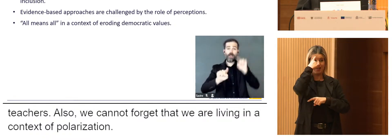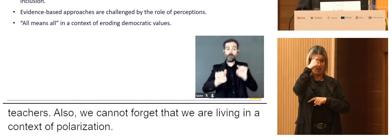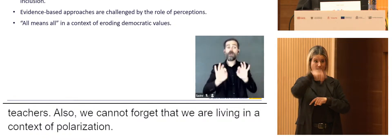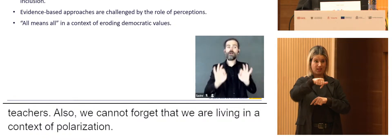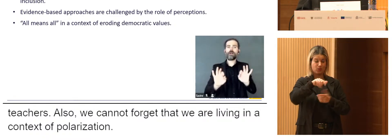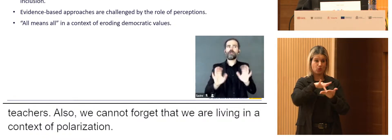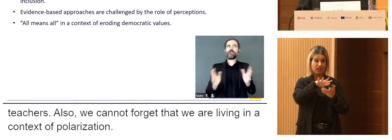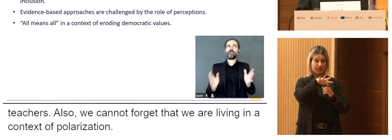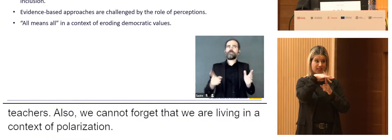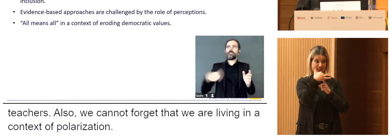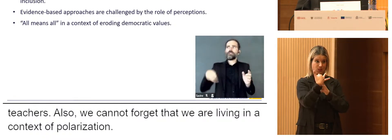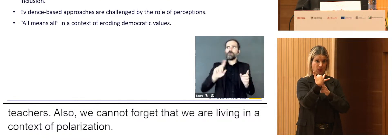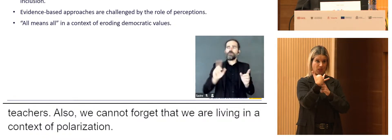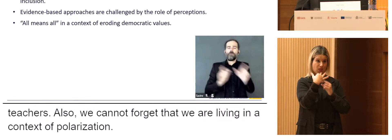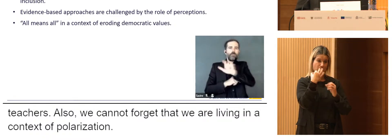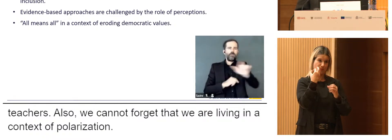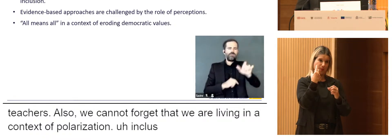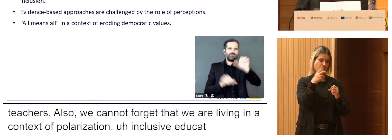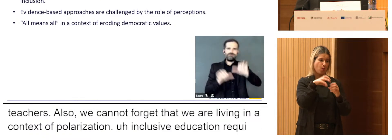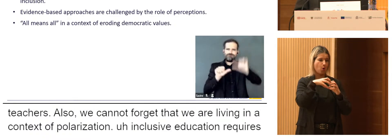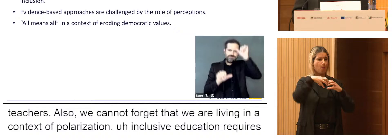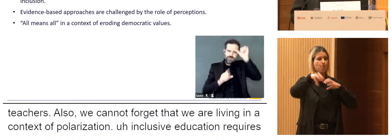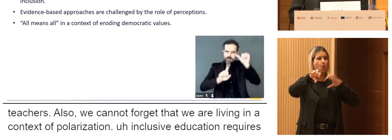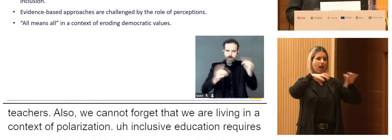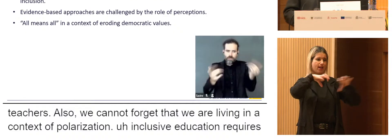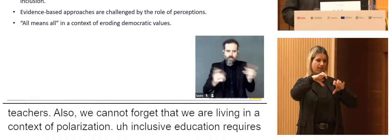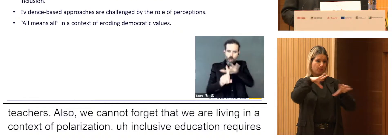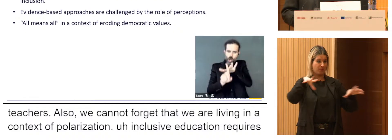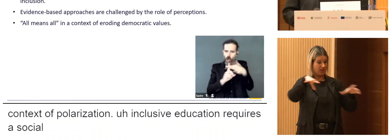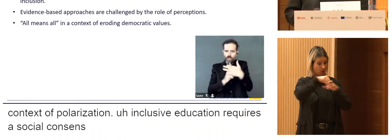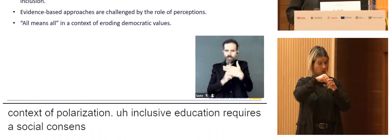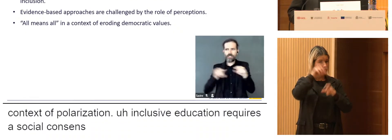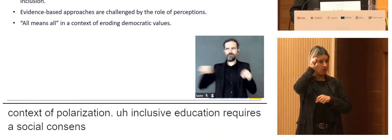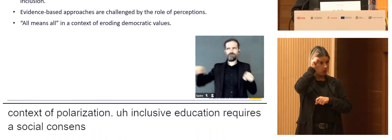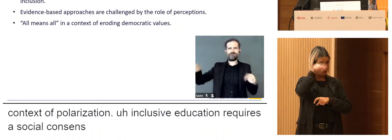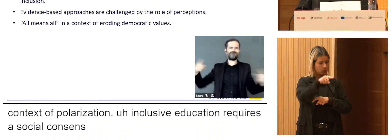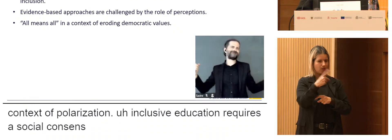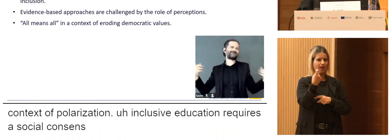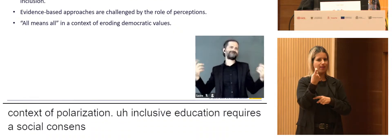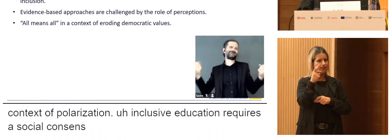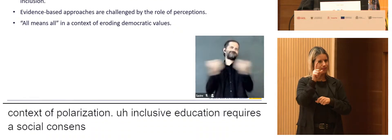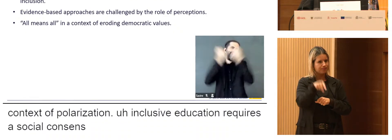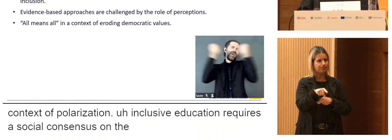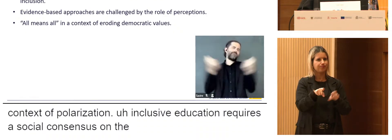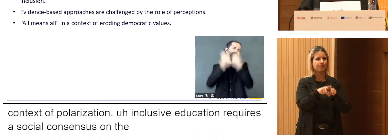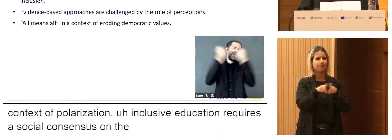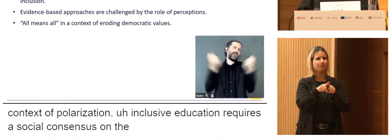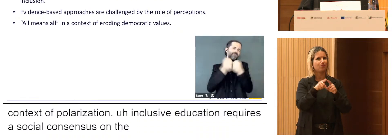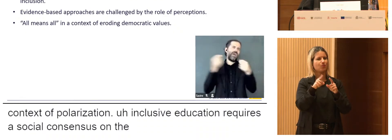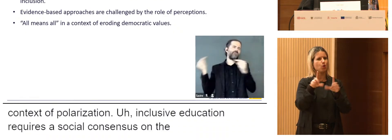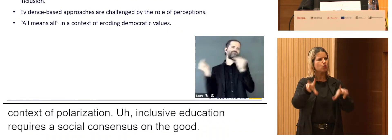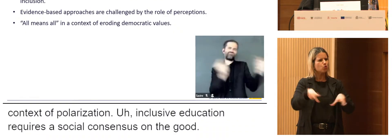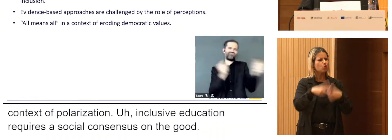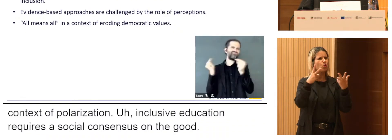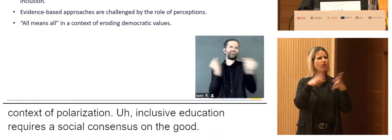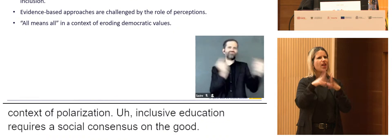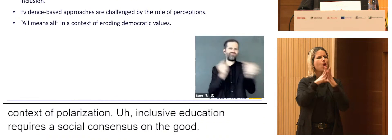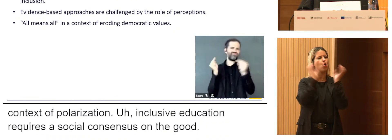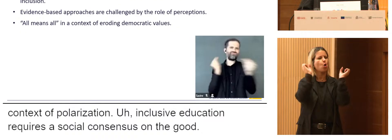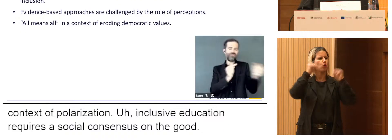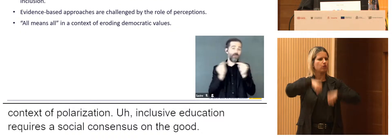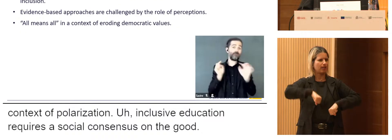Inclusive education requires a social consensus on the good of including